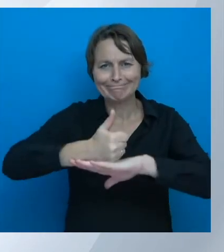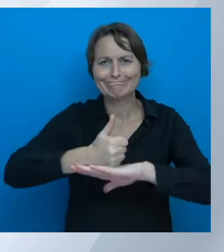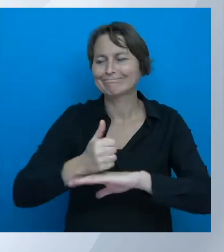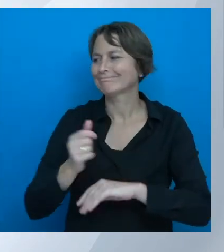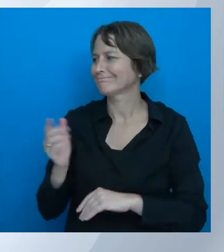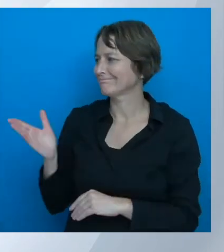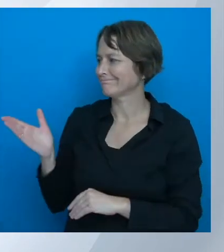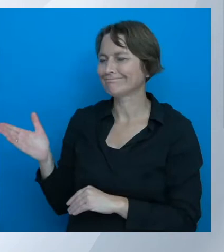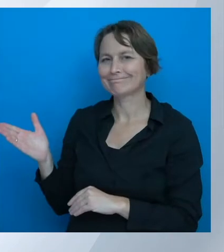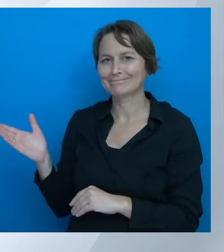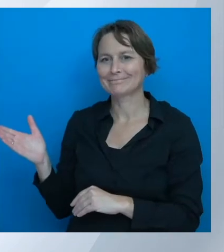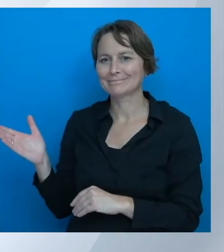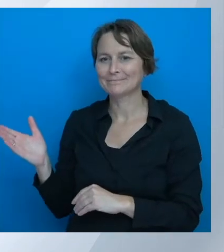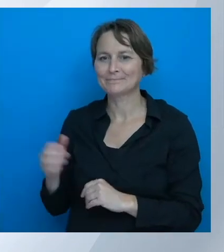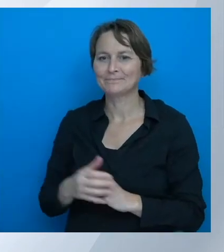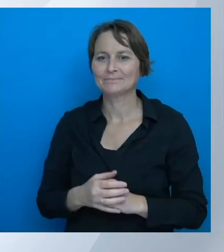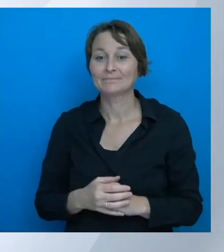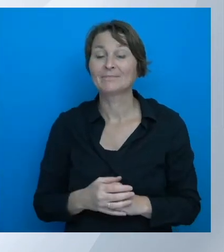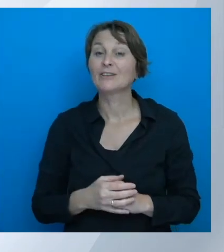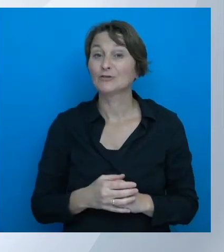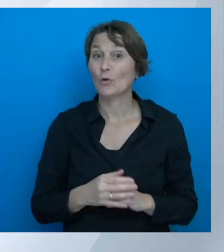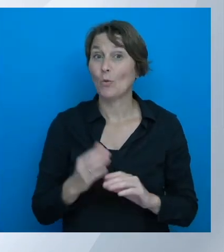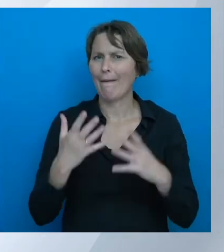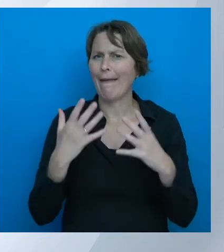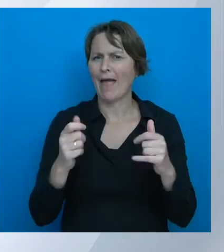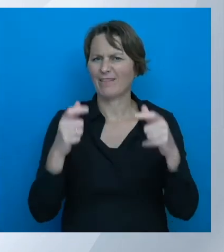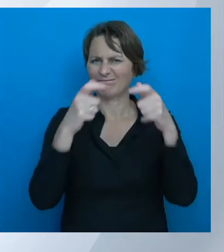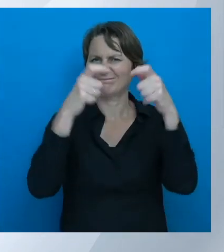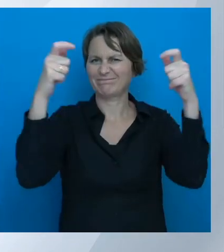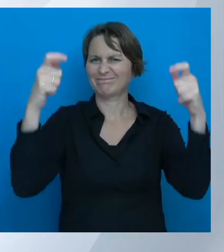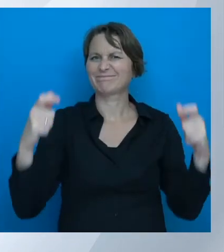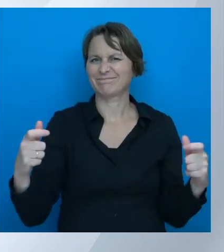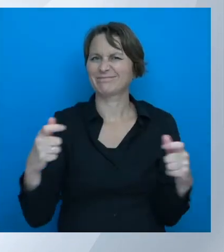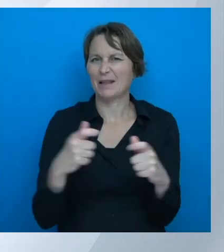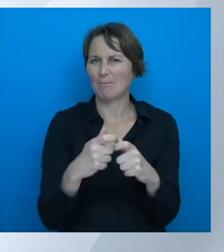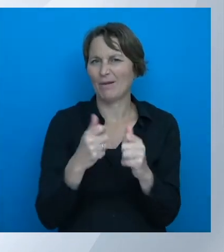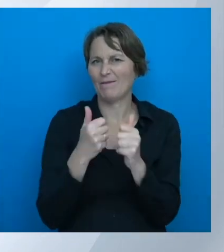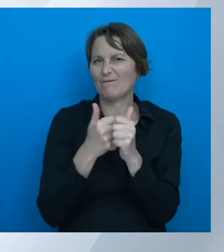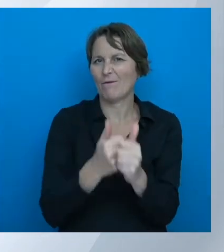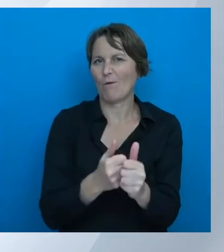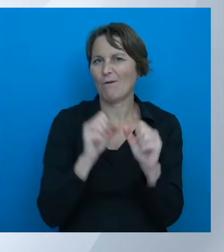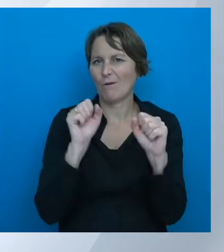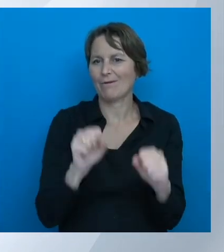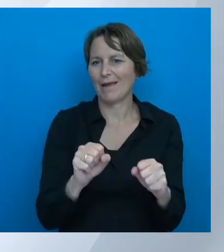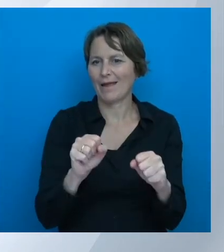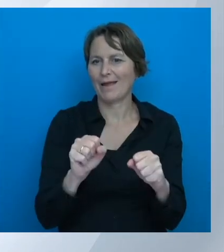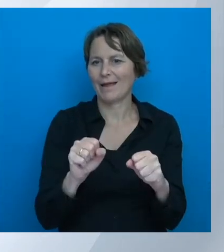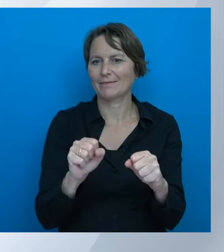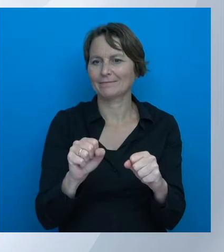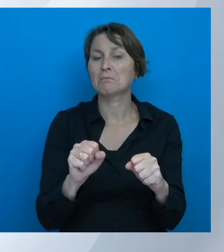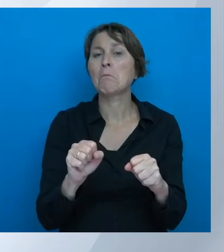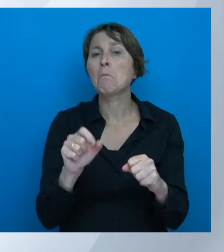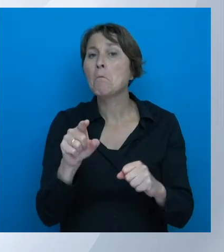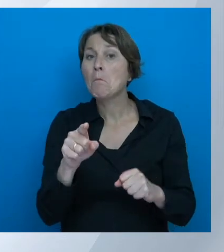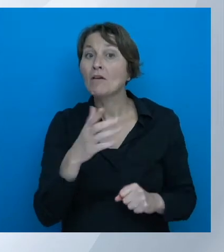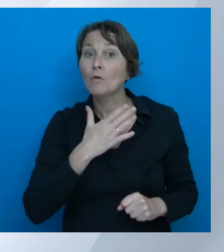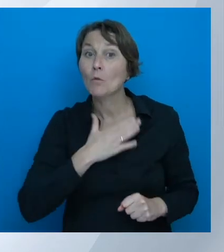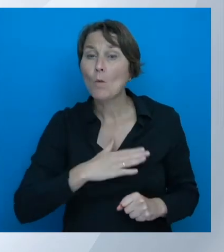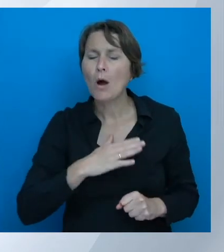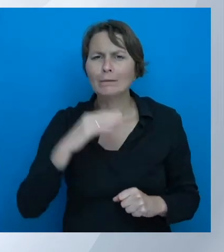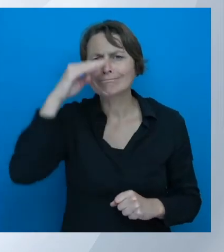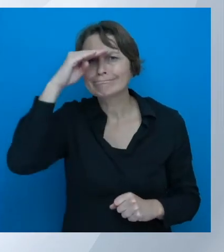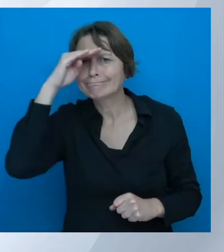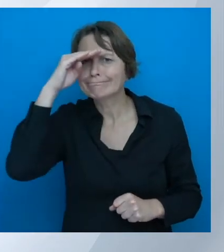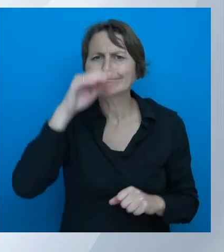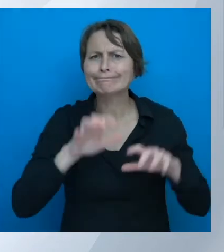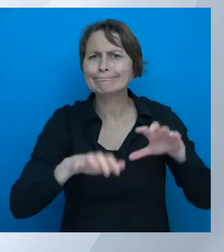And we're going to use a project template for this. And that is our Azure function. You can also use a search box for it, but since things are taking a bit of time,